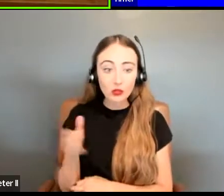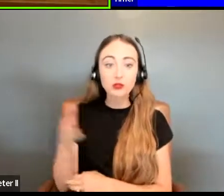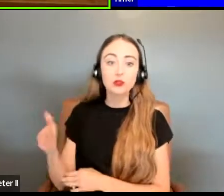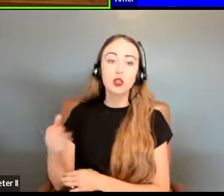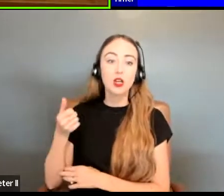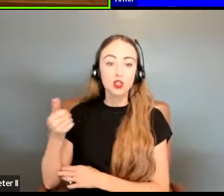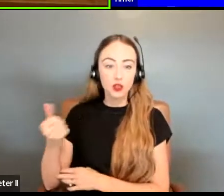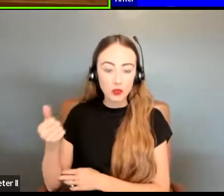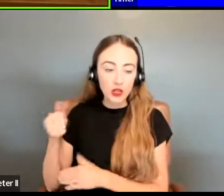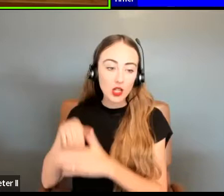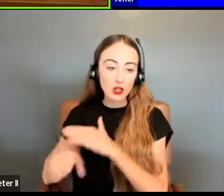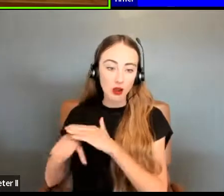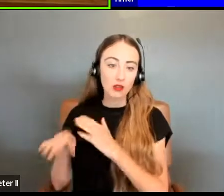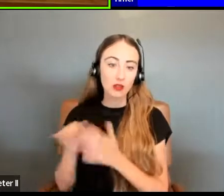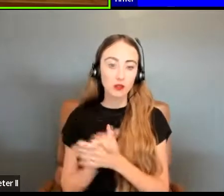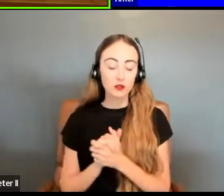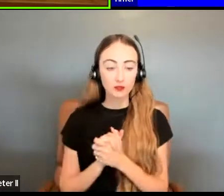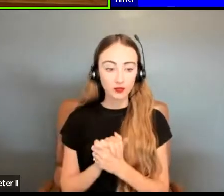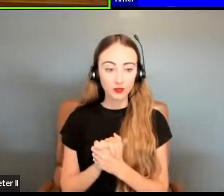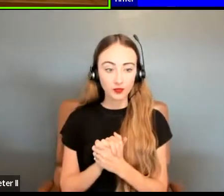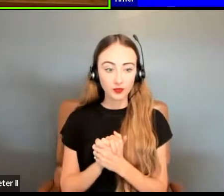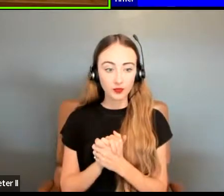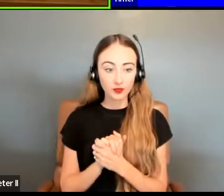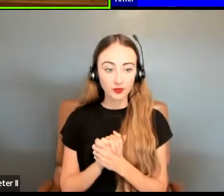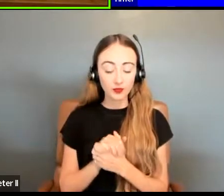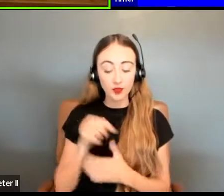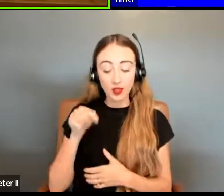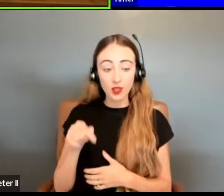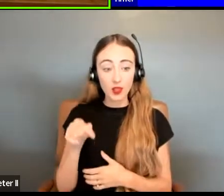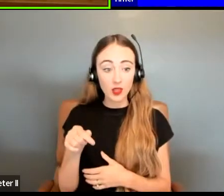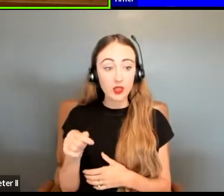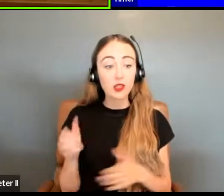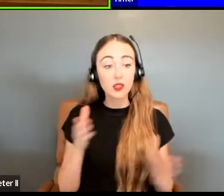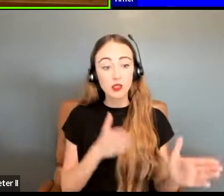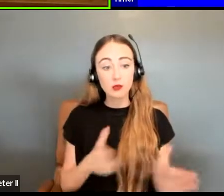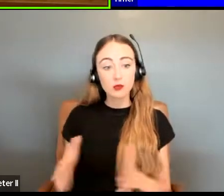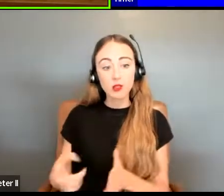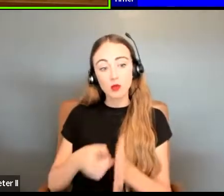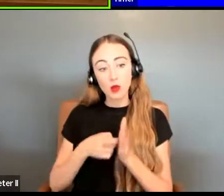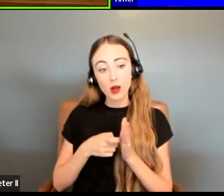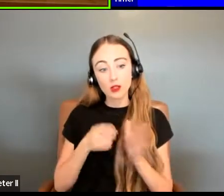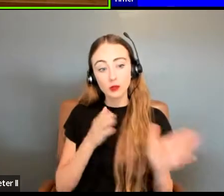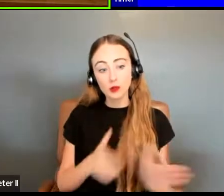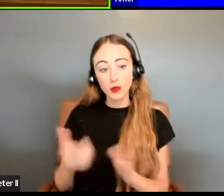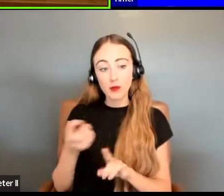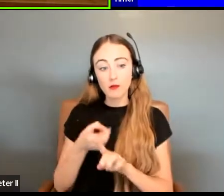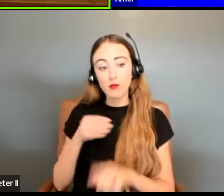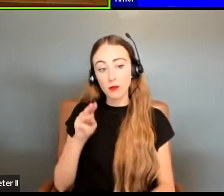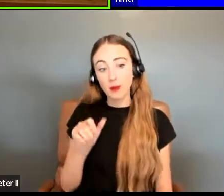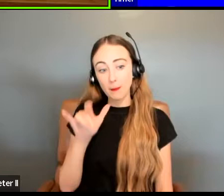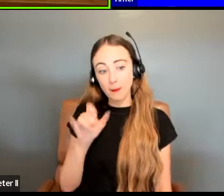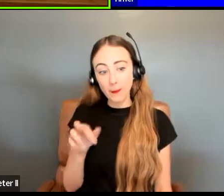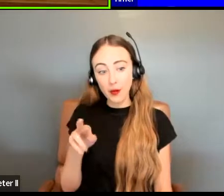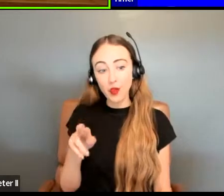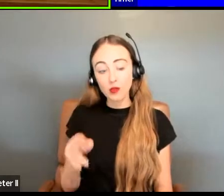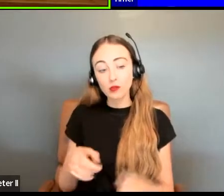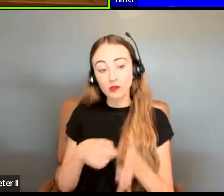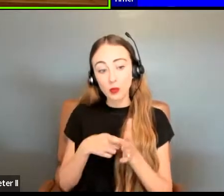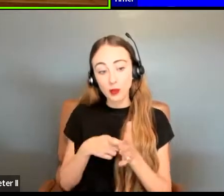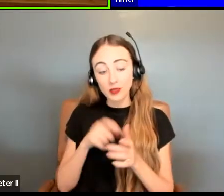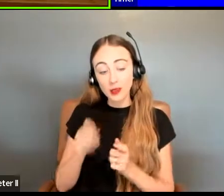transportation and access. Small area plans are required to be prepared by the mayor for select areas of the city that necessitate